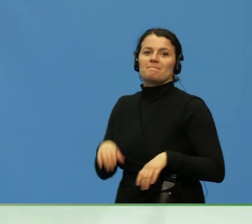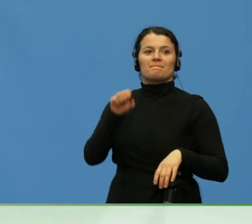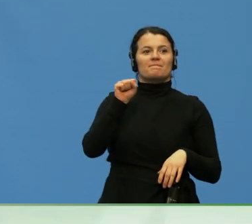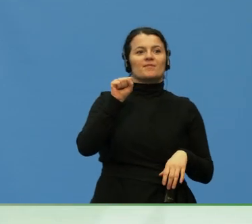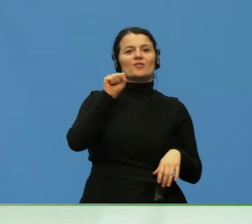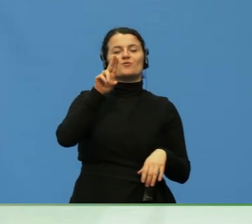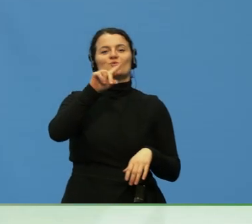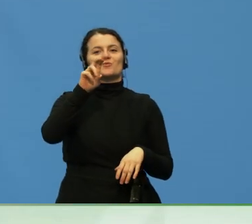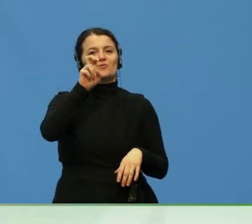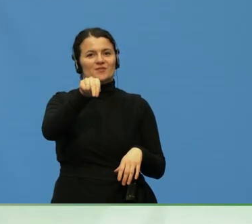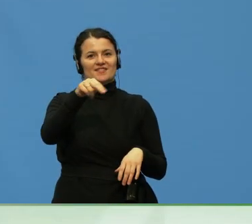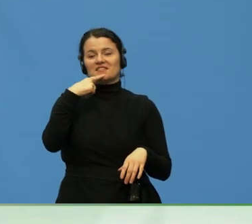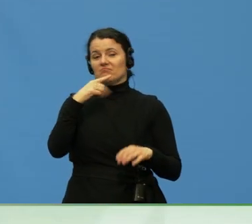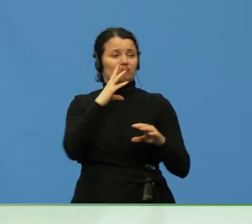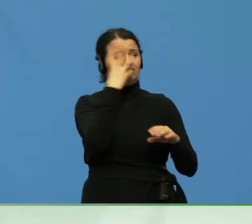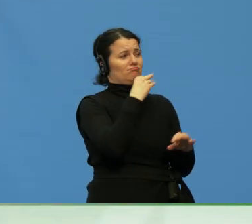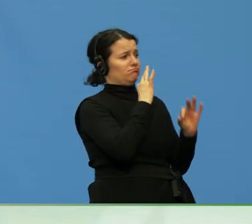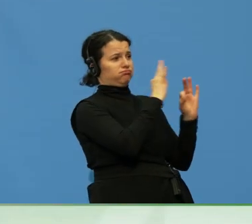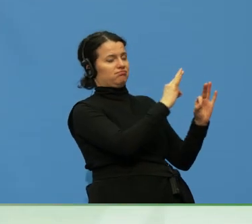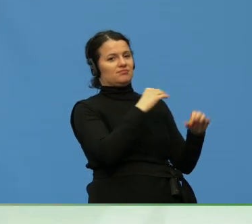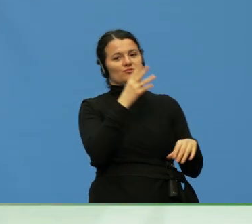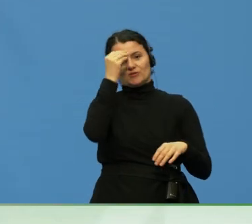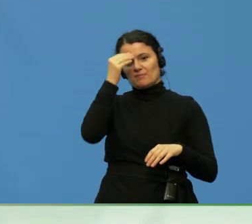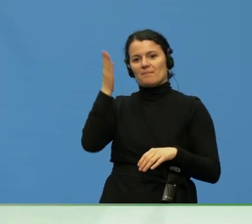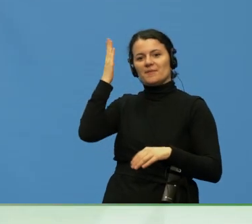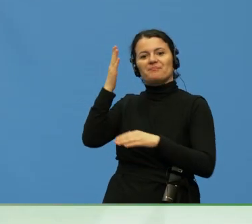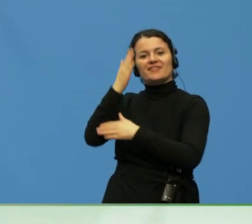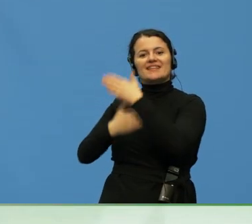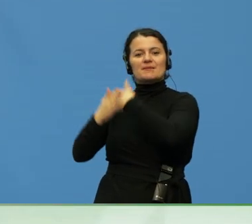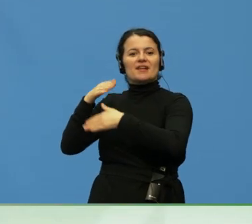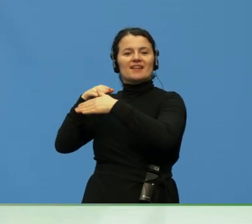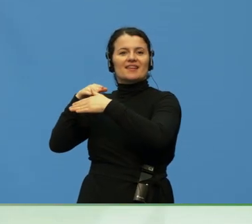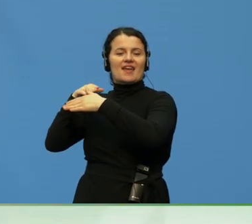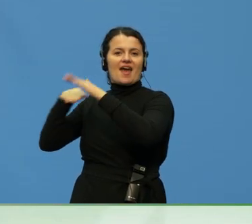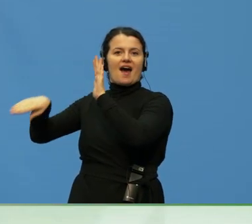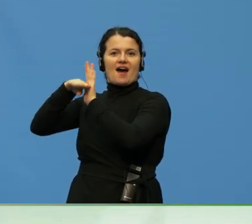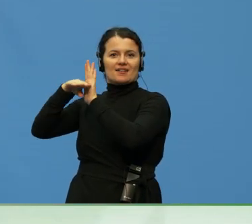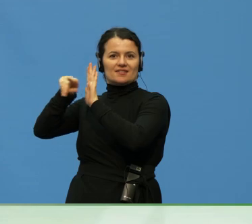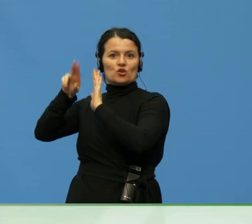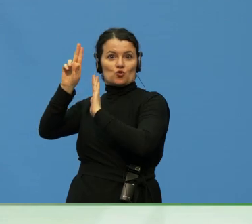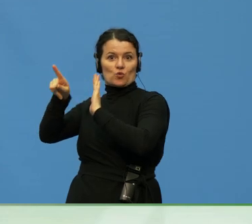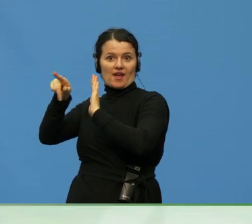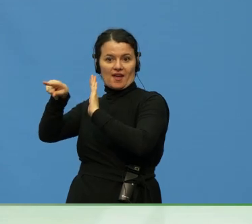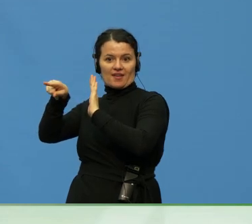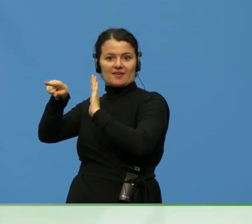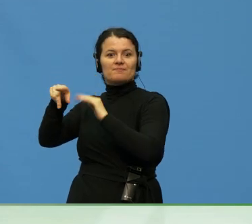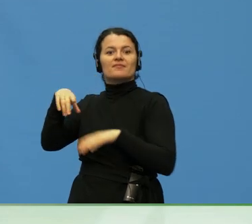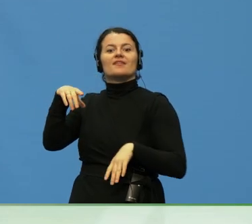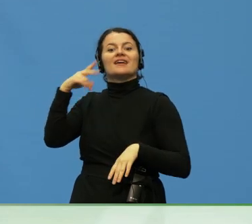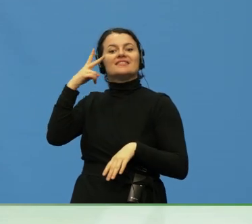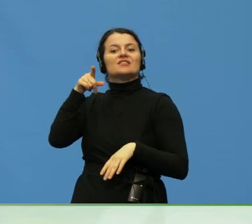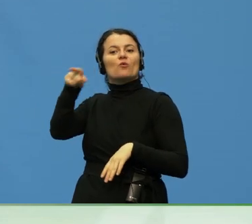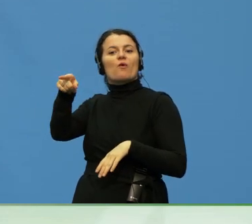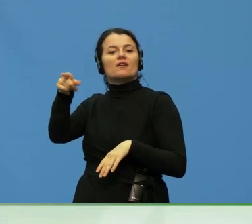Disability Discrimination Act in the UK, and then that community went back to being separate. Really important. That's why that Disability